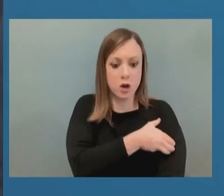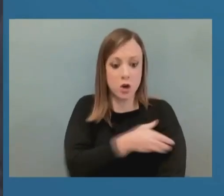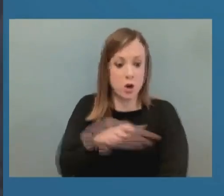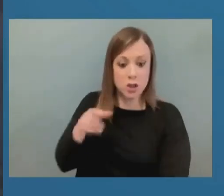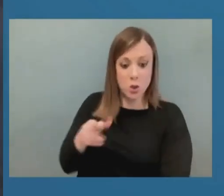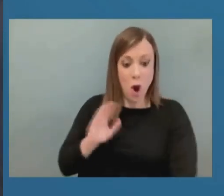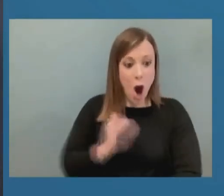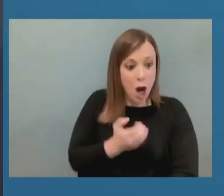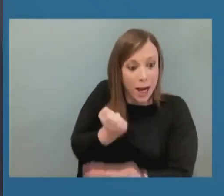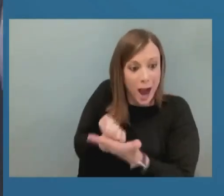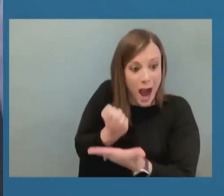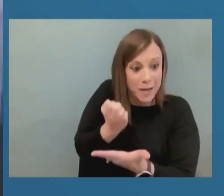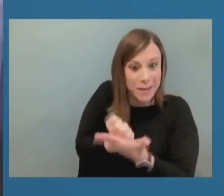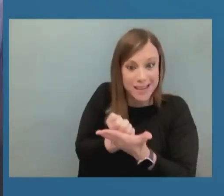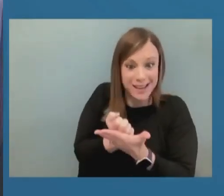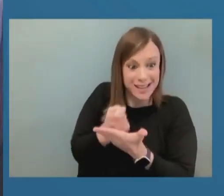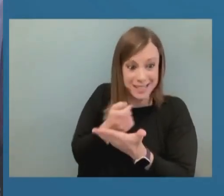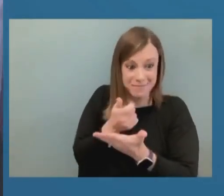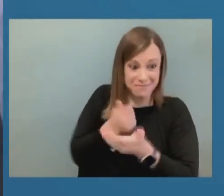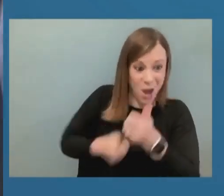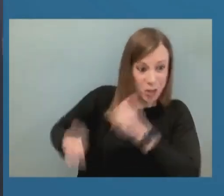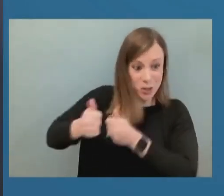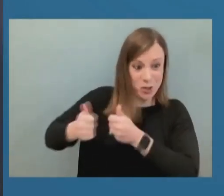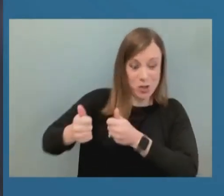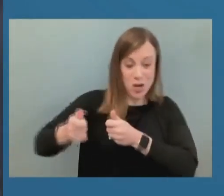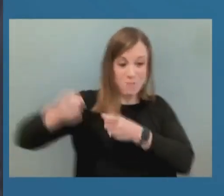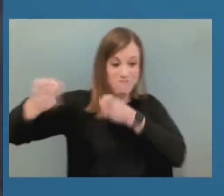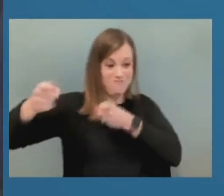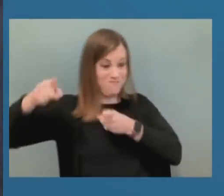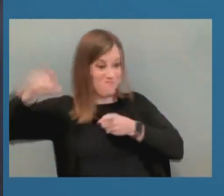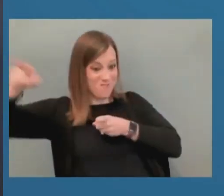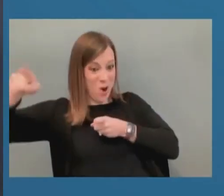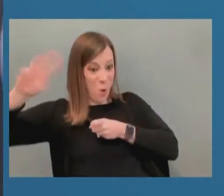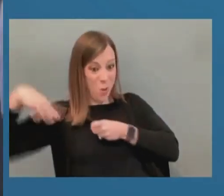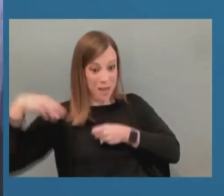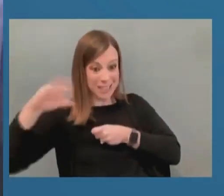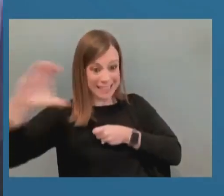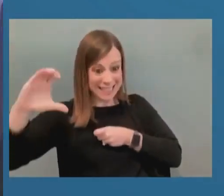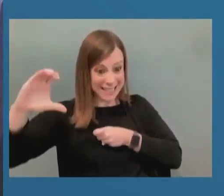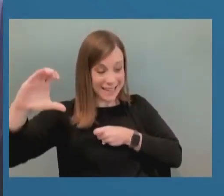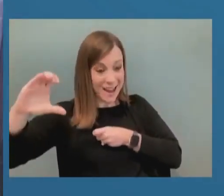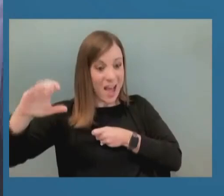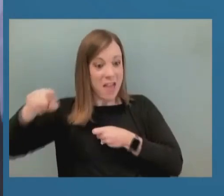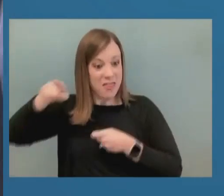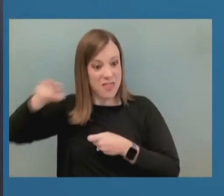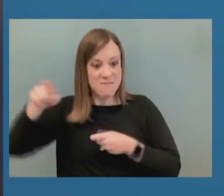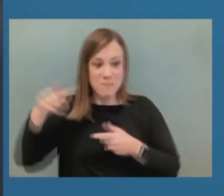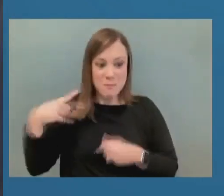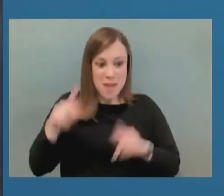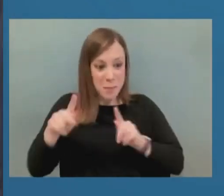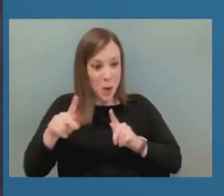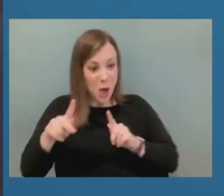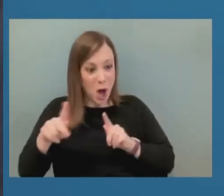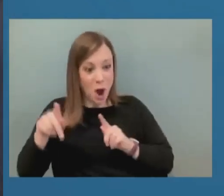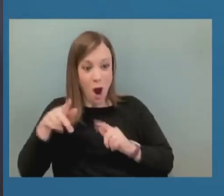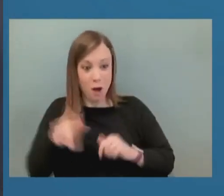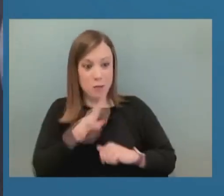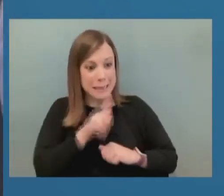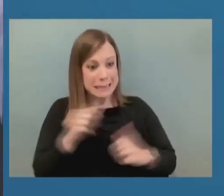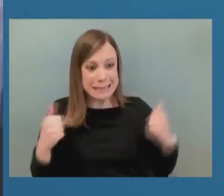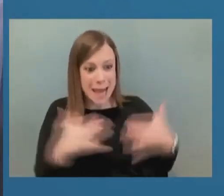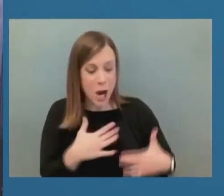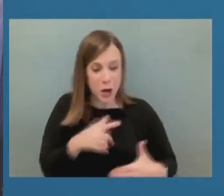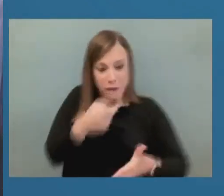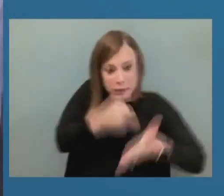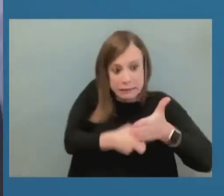people are terrified of tariffs. Terrified of tariffs, whether you're a farmer in upstate New York or someone who's trying to buy steel to build one of the largest